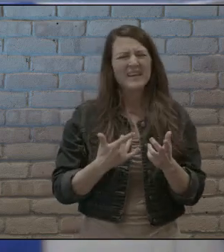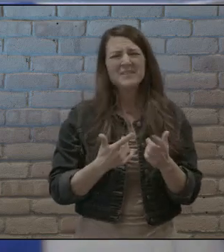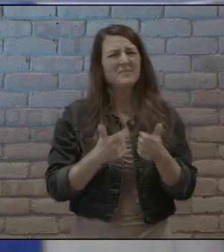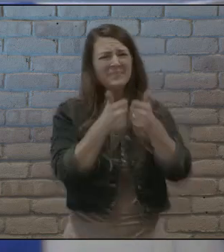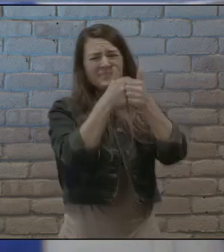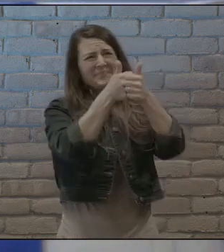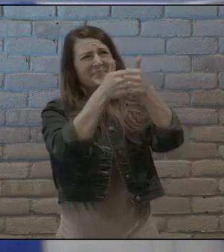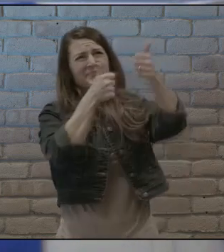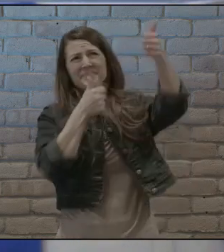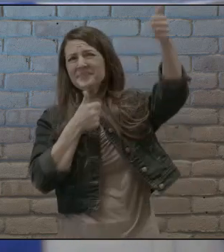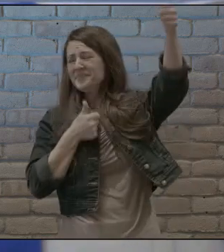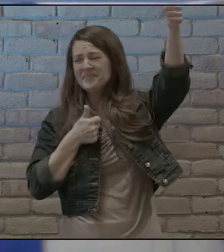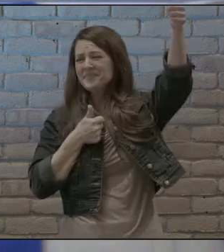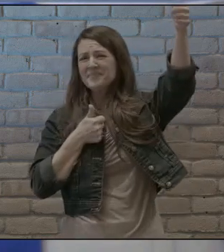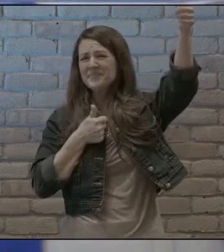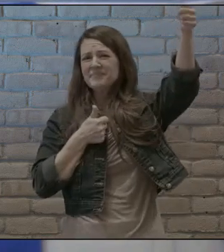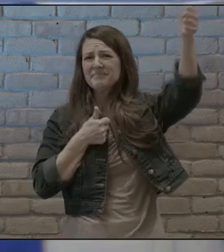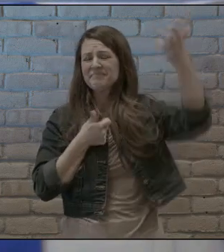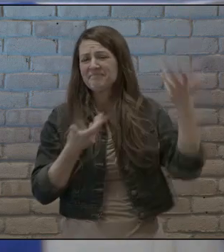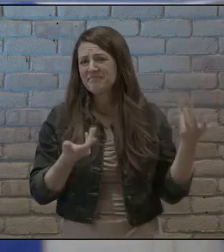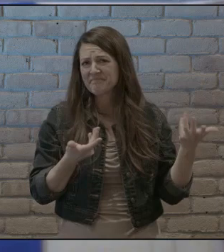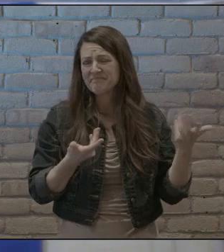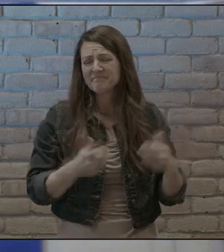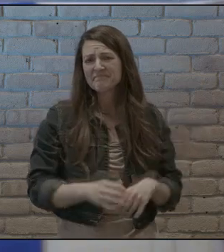God right now,